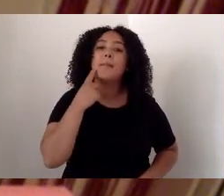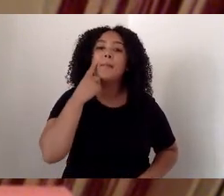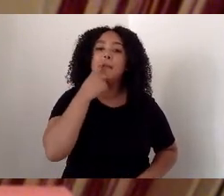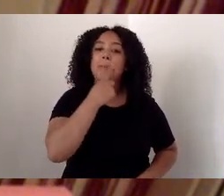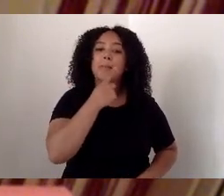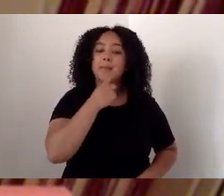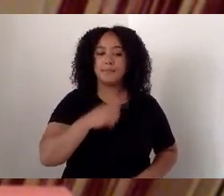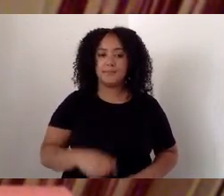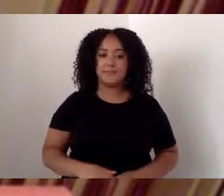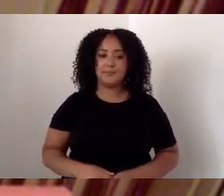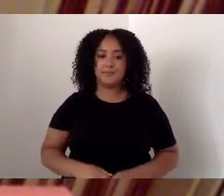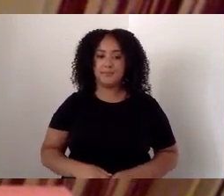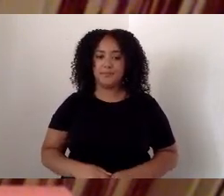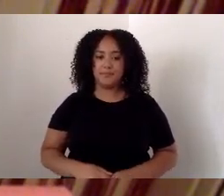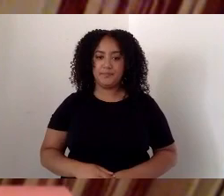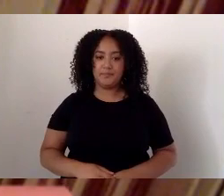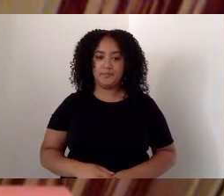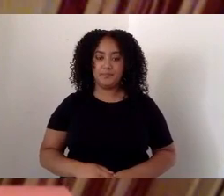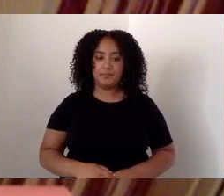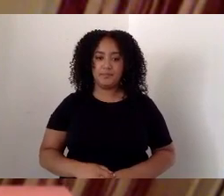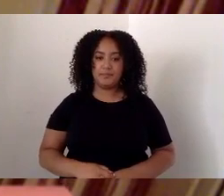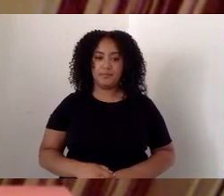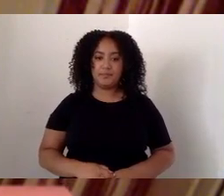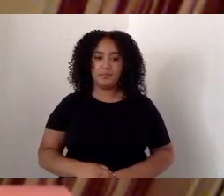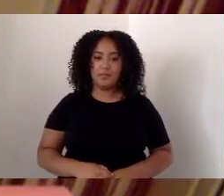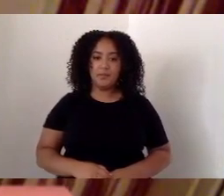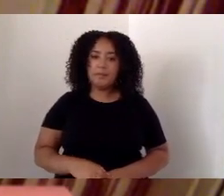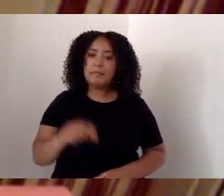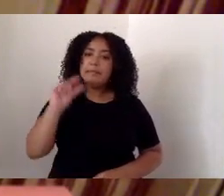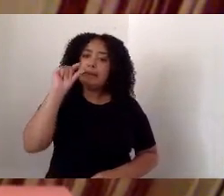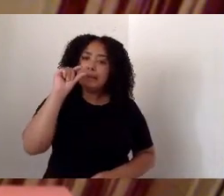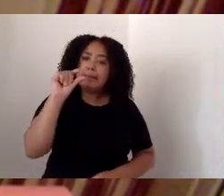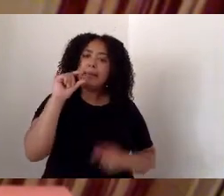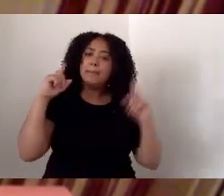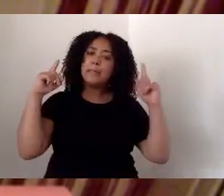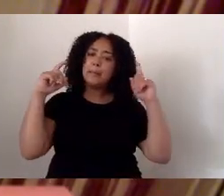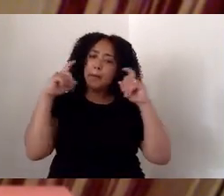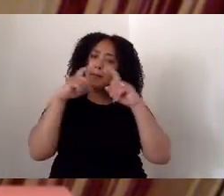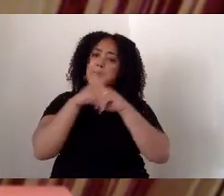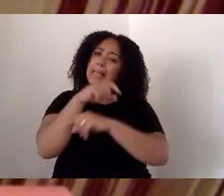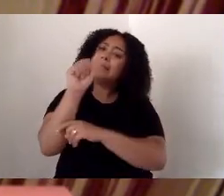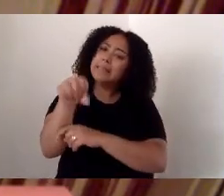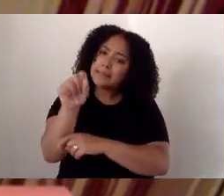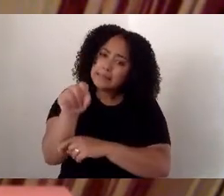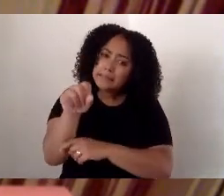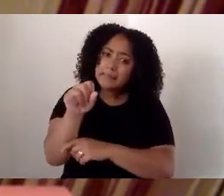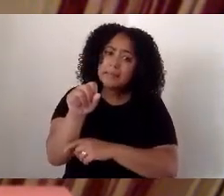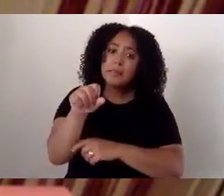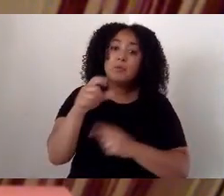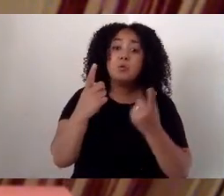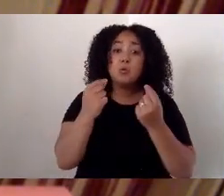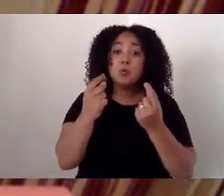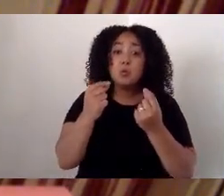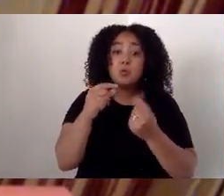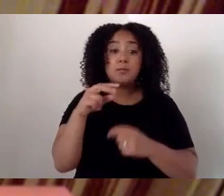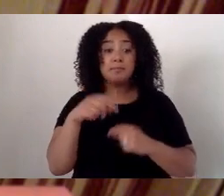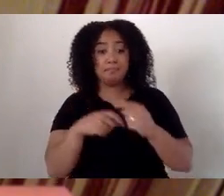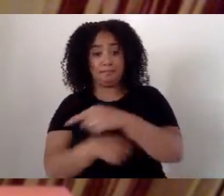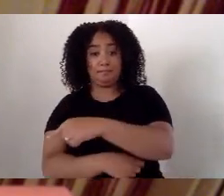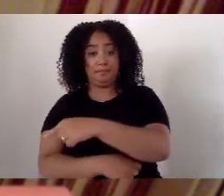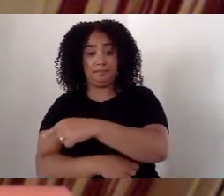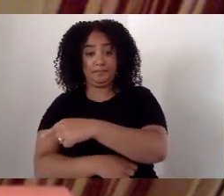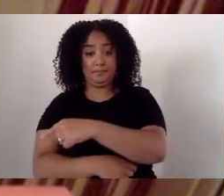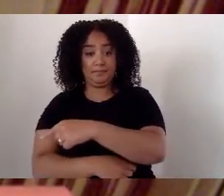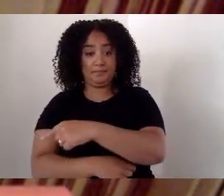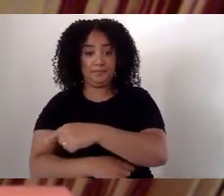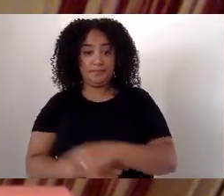monster. This can be a little bit tricky, but what you wanna do is just lay it flat.